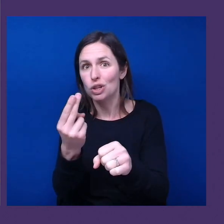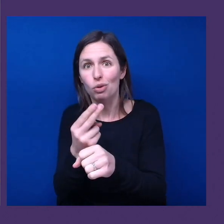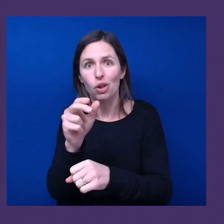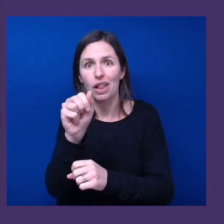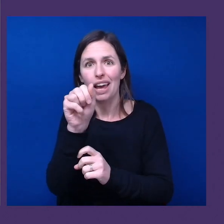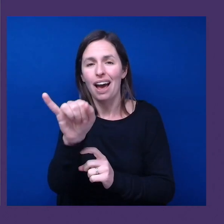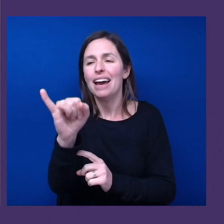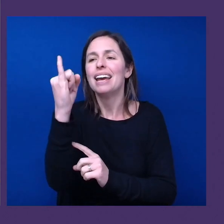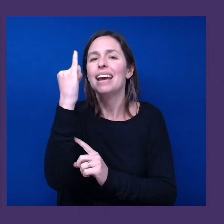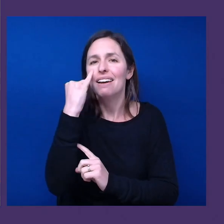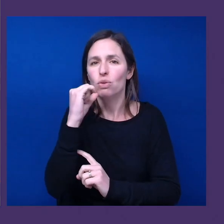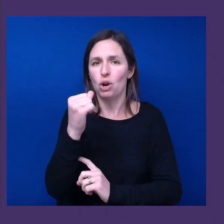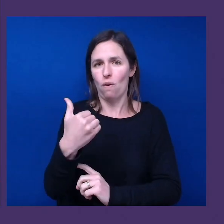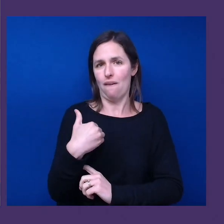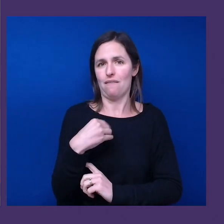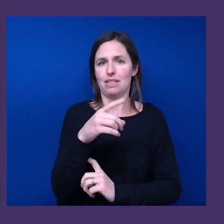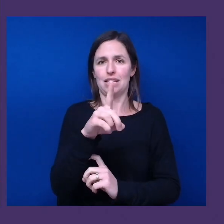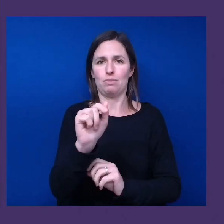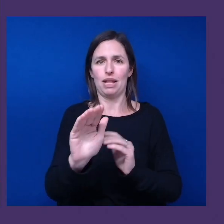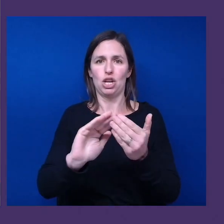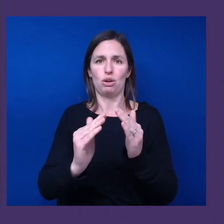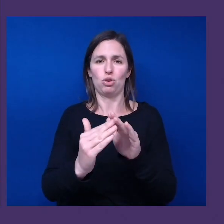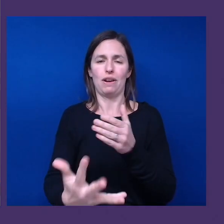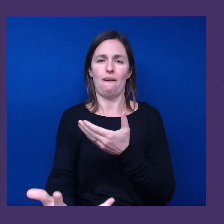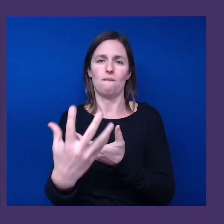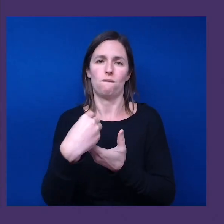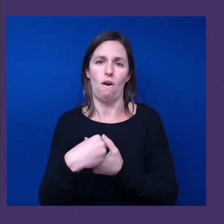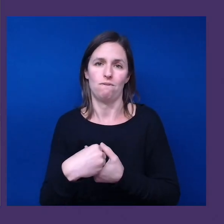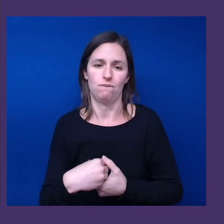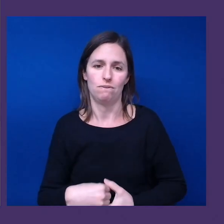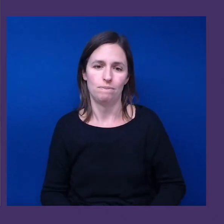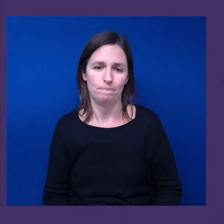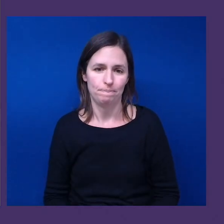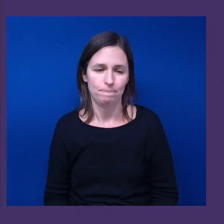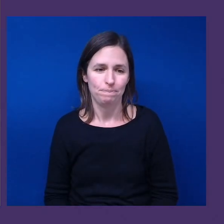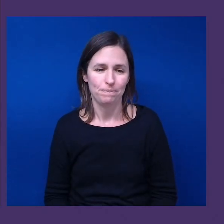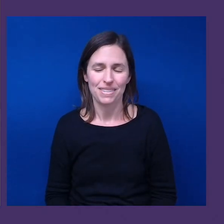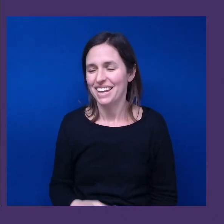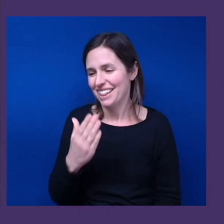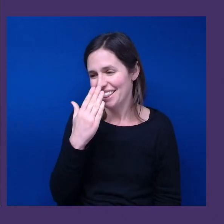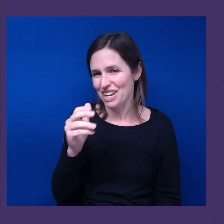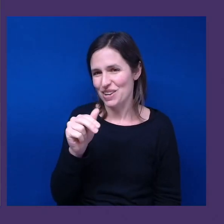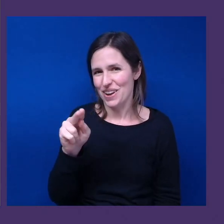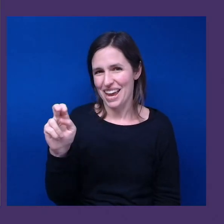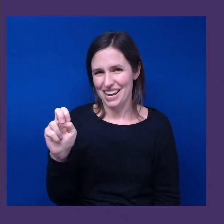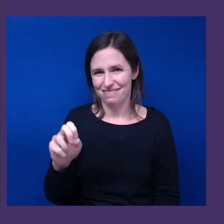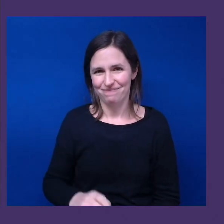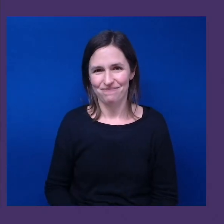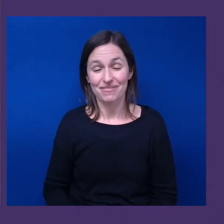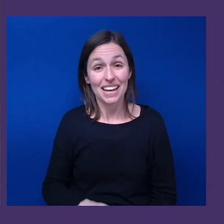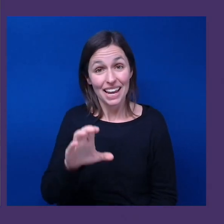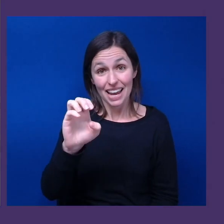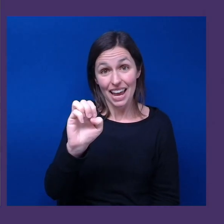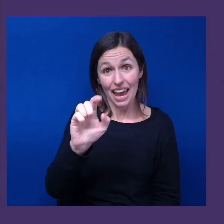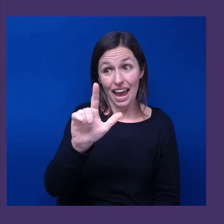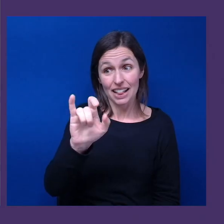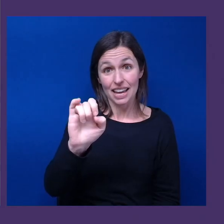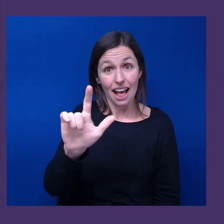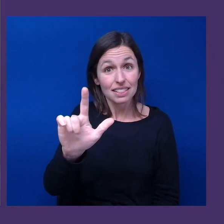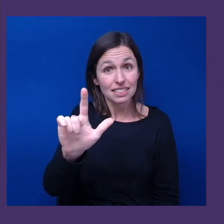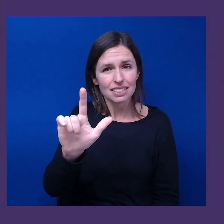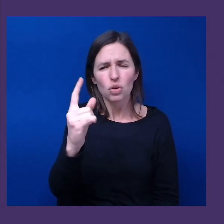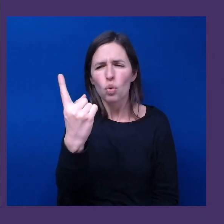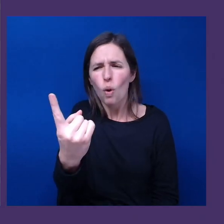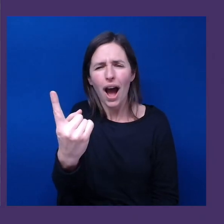community. I can agree more, Anne. Thank you for that. Elliot, what is one thing that you would really